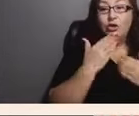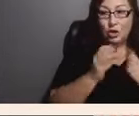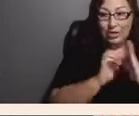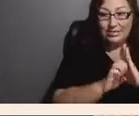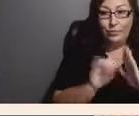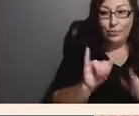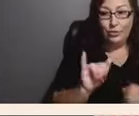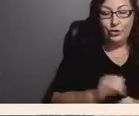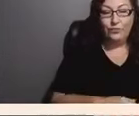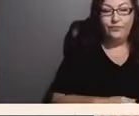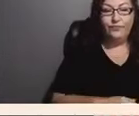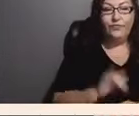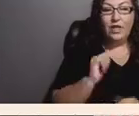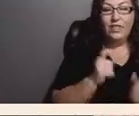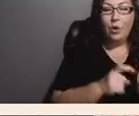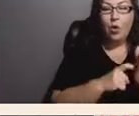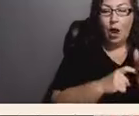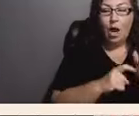This requires coordination